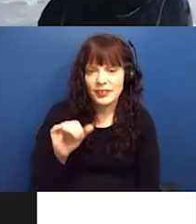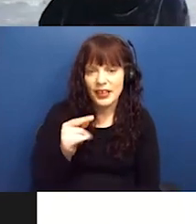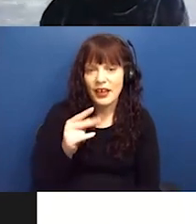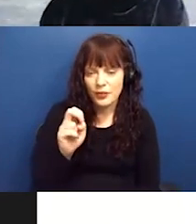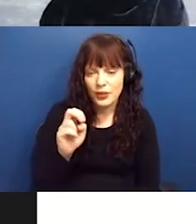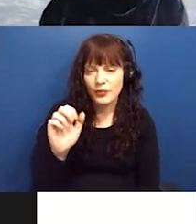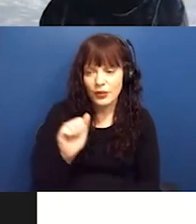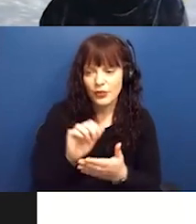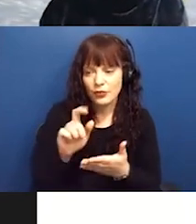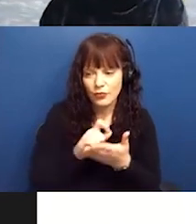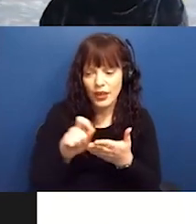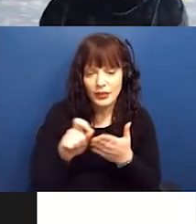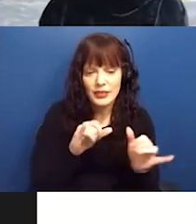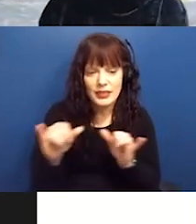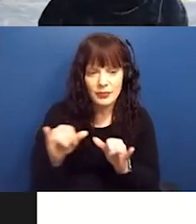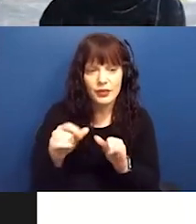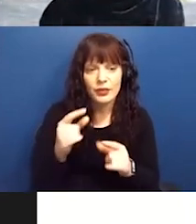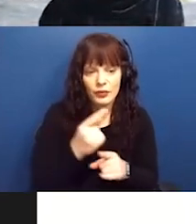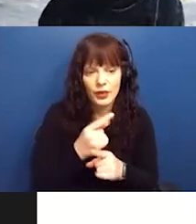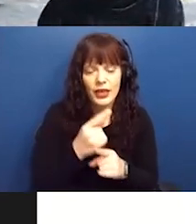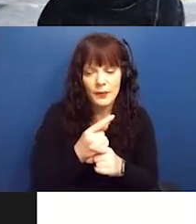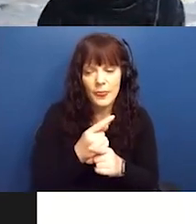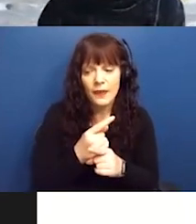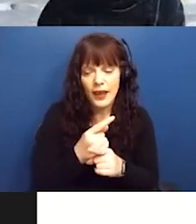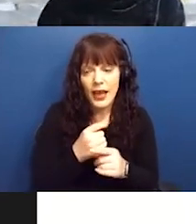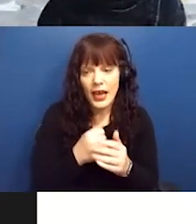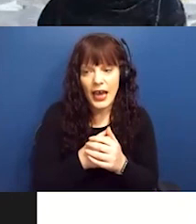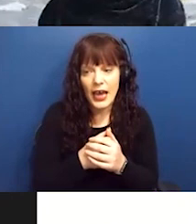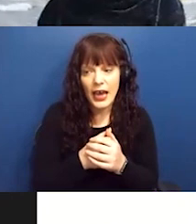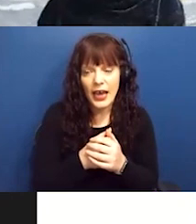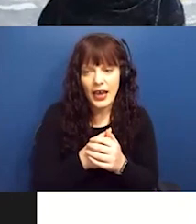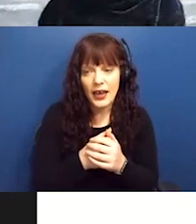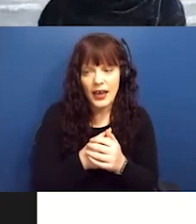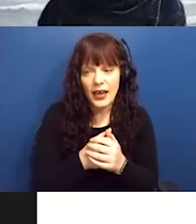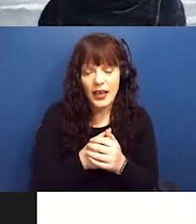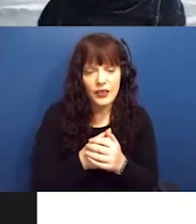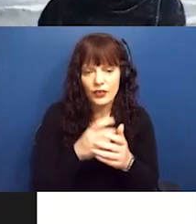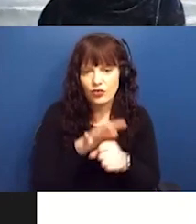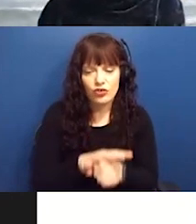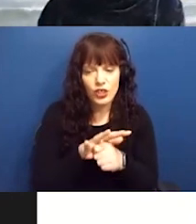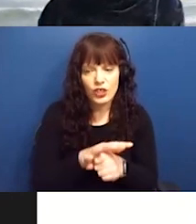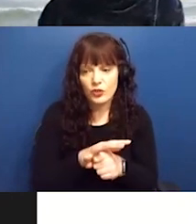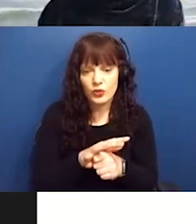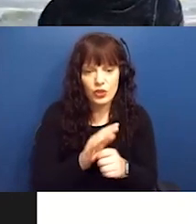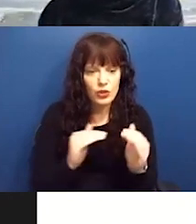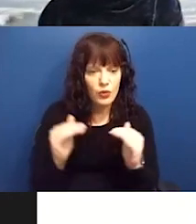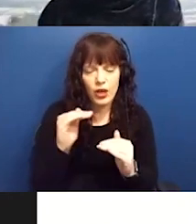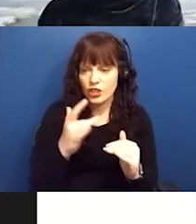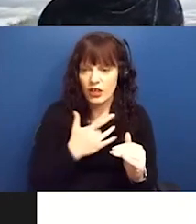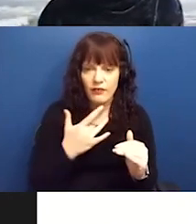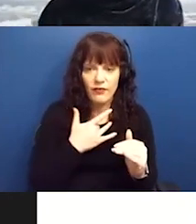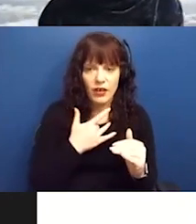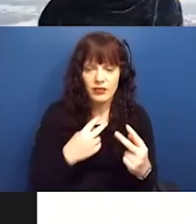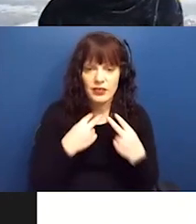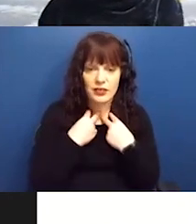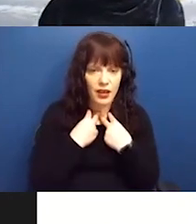Right. I was going to say, I had reached a point where the stress was so much and I just felt so stagnated. I had to